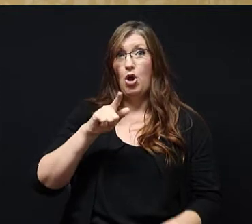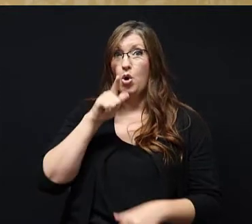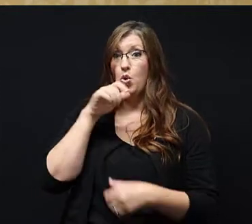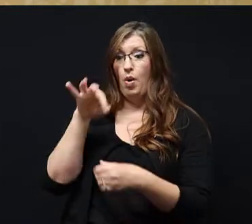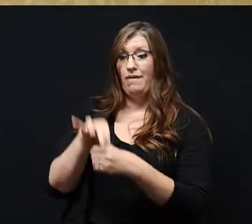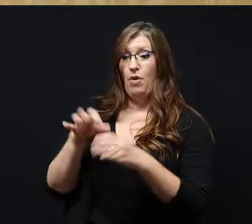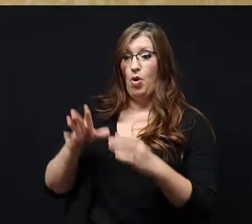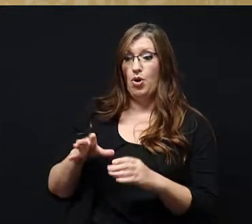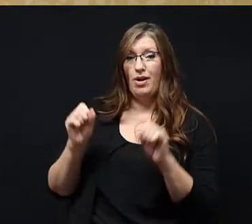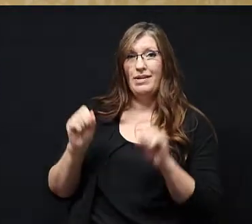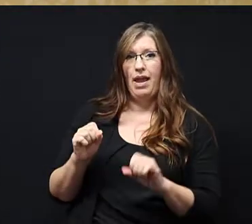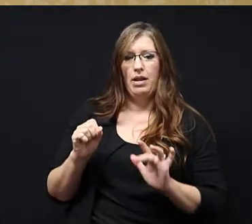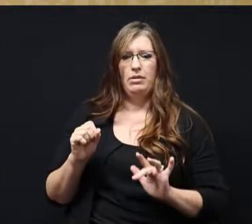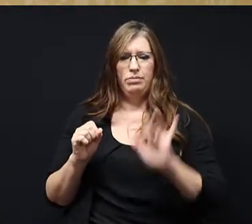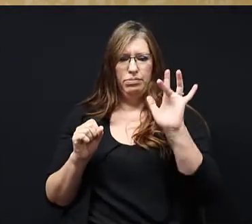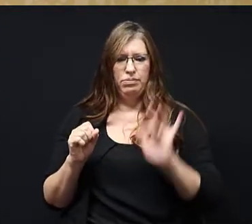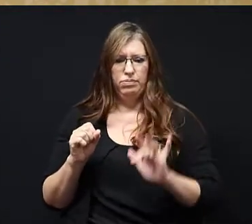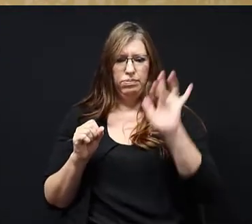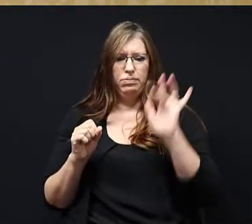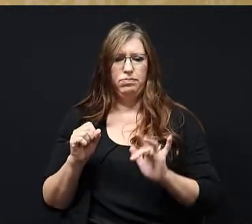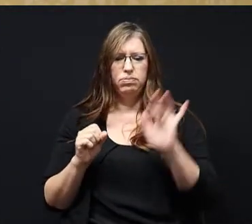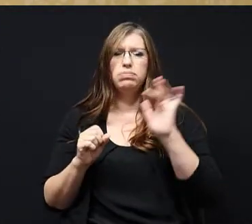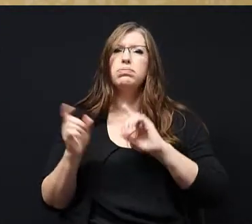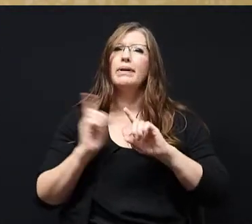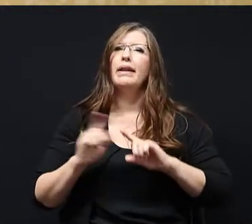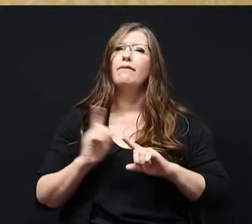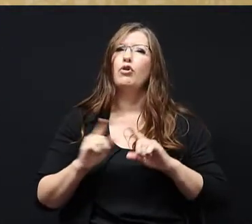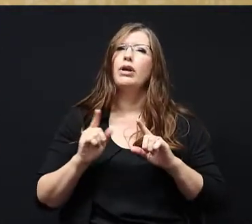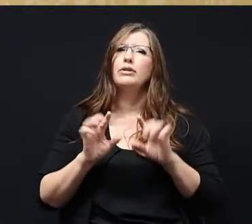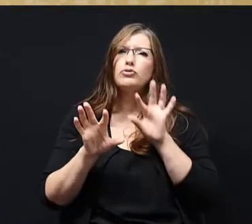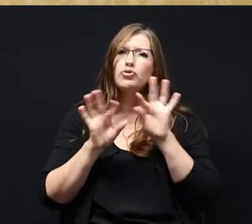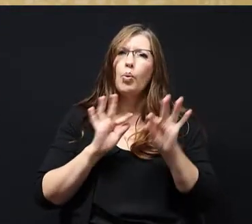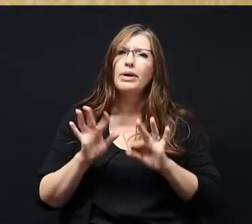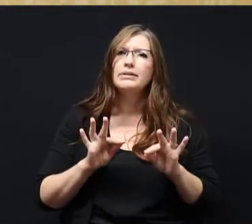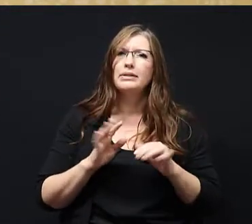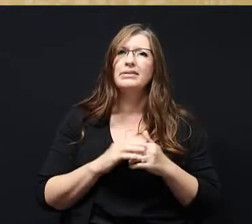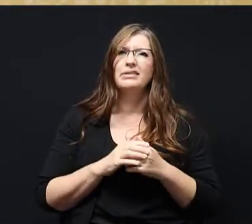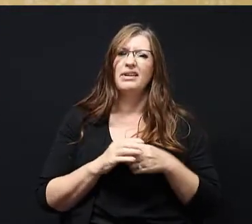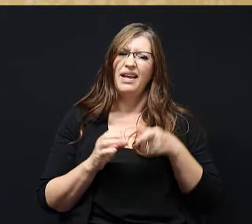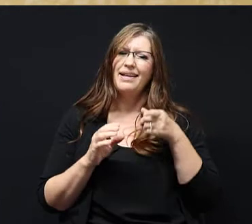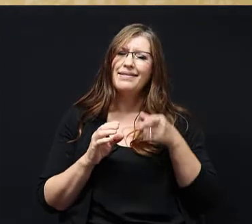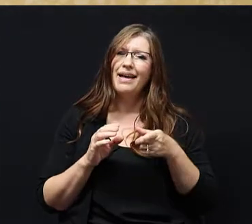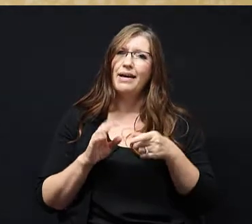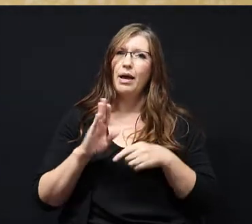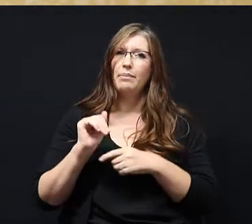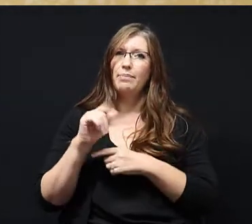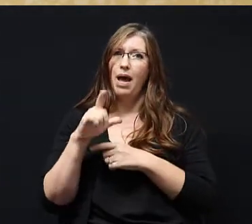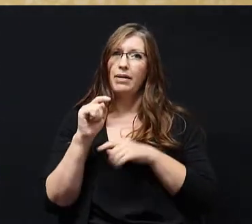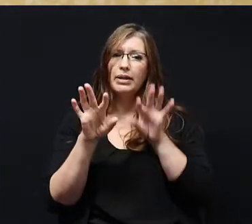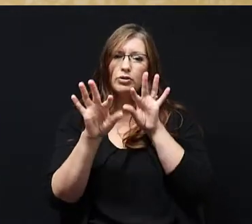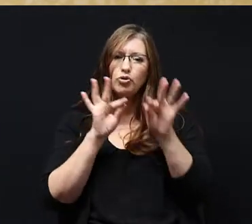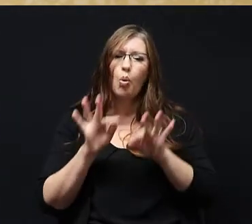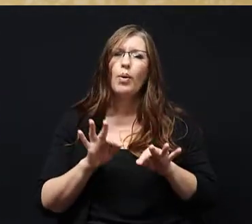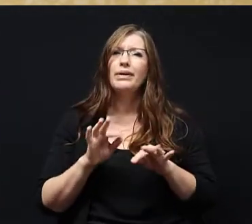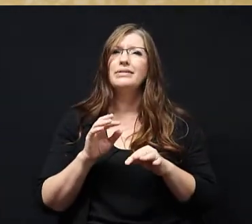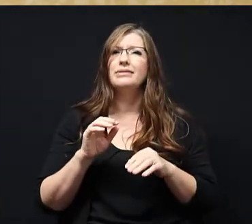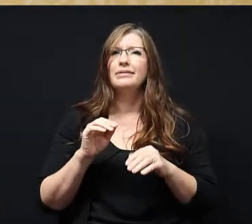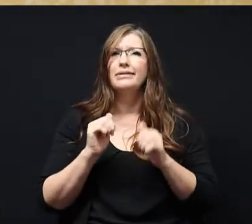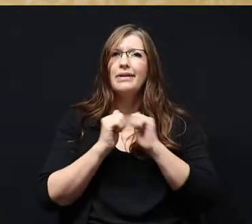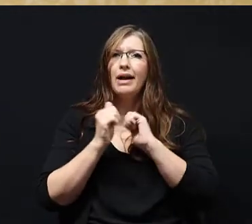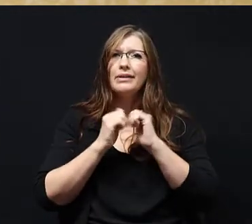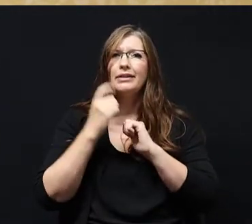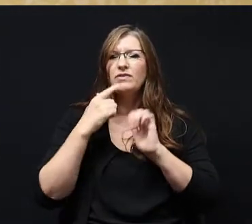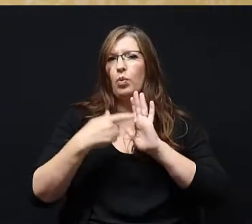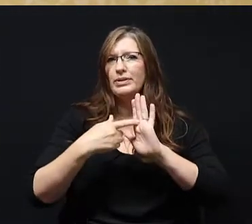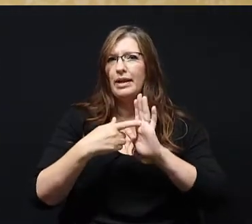advance through each of these different contests on the ballot. Now, the contests on this ballot are just for